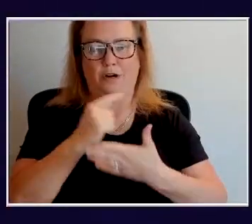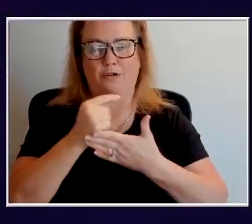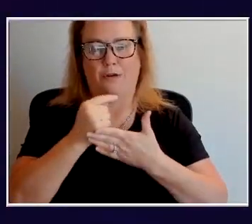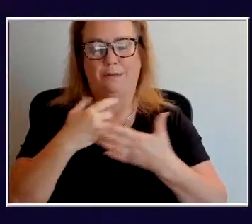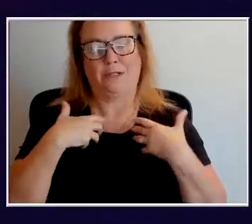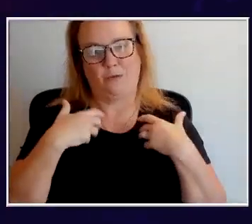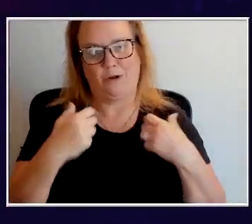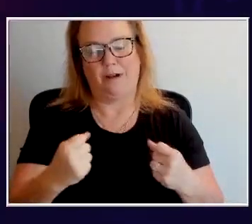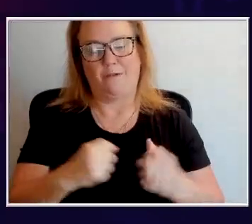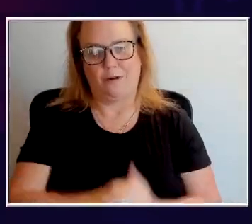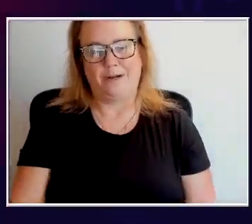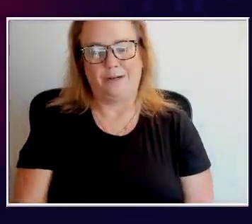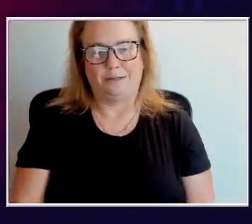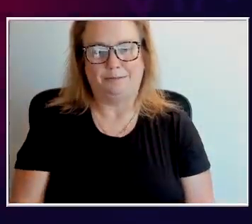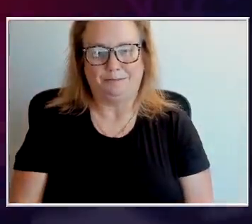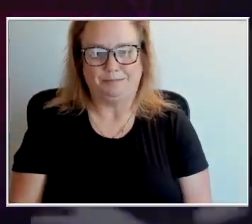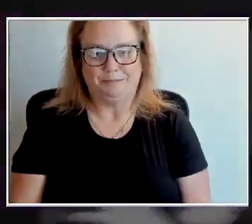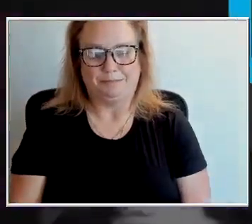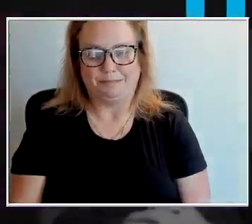recovery.